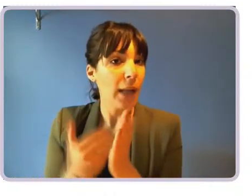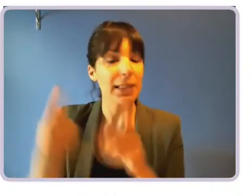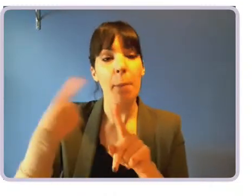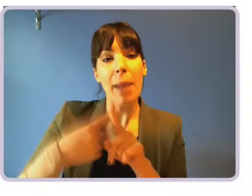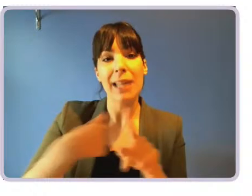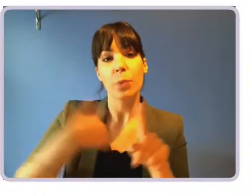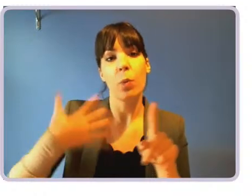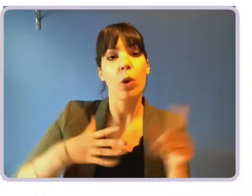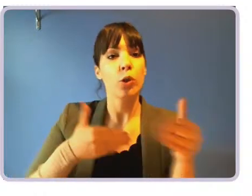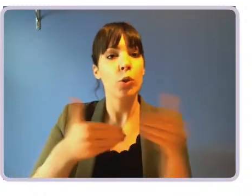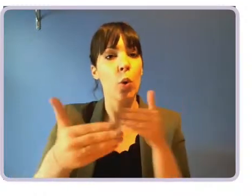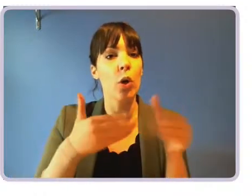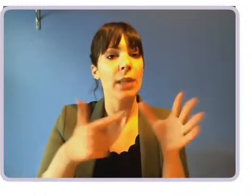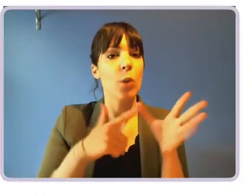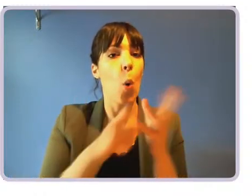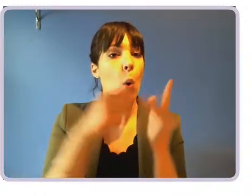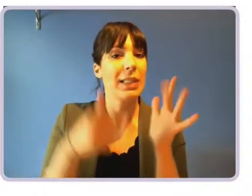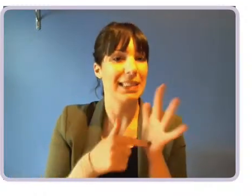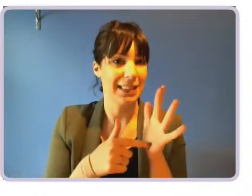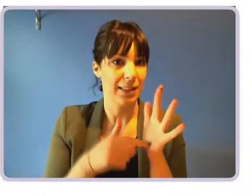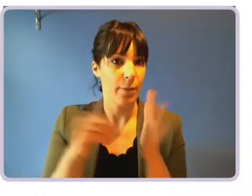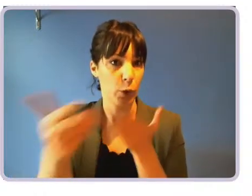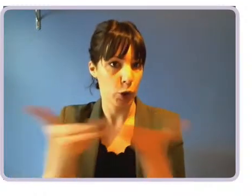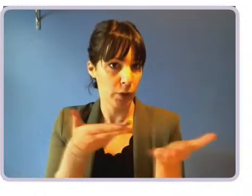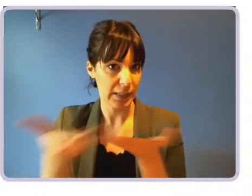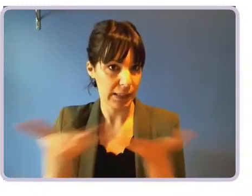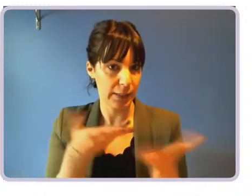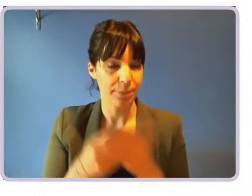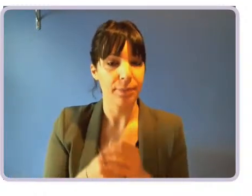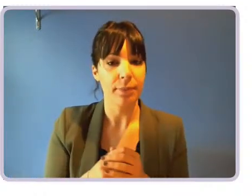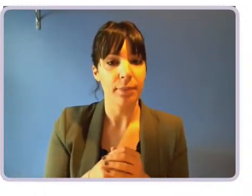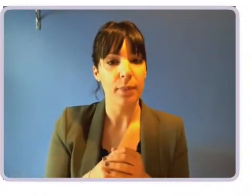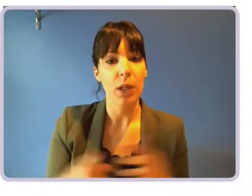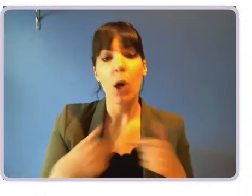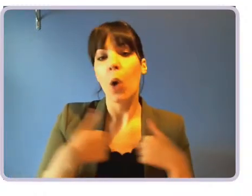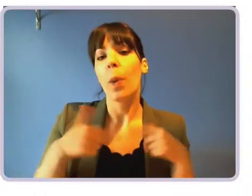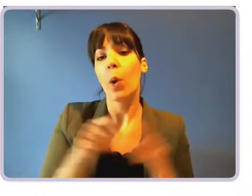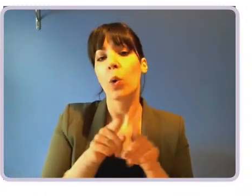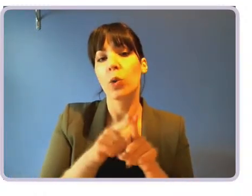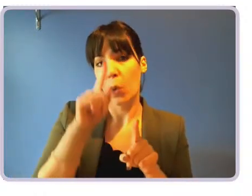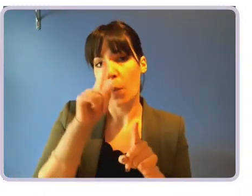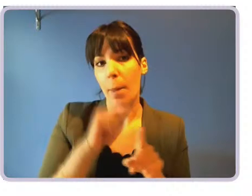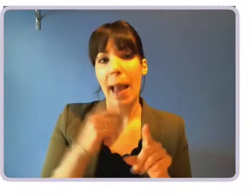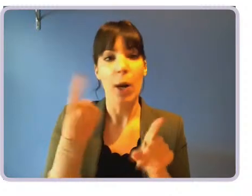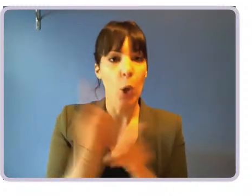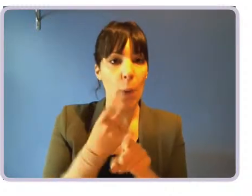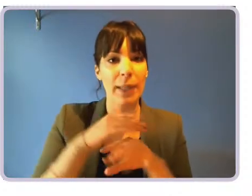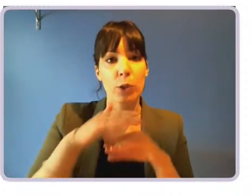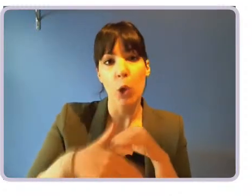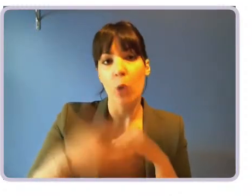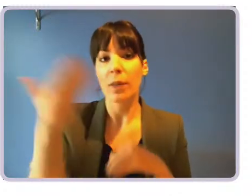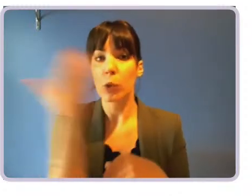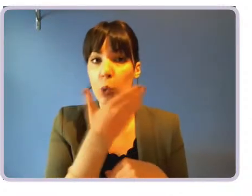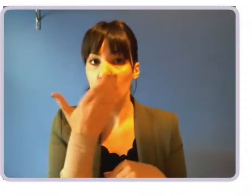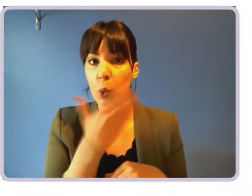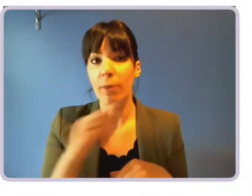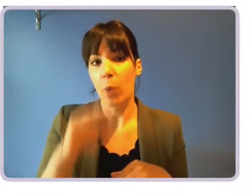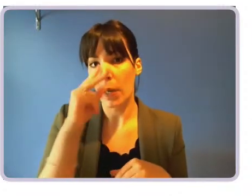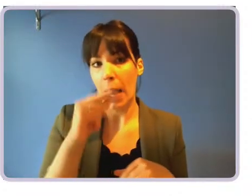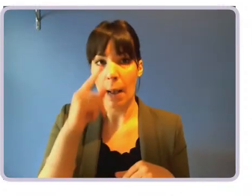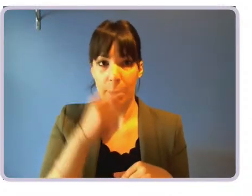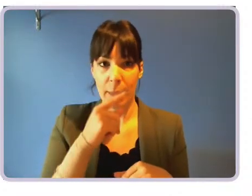some comments around children and young people and employment and school return, but I'll leave that for now because